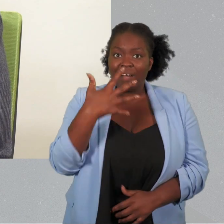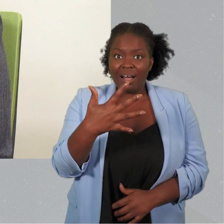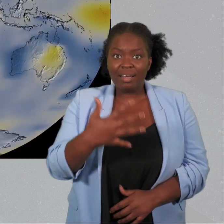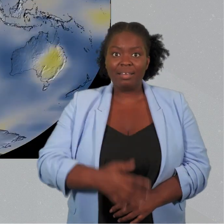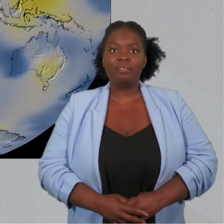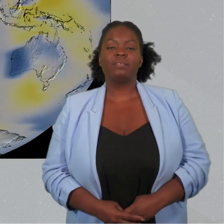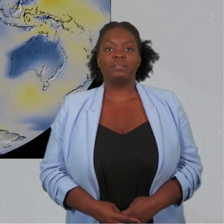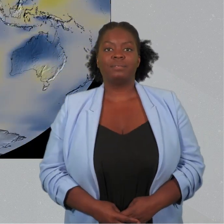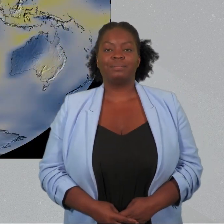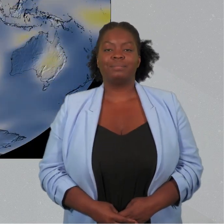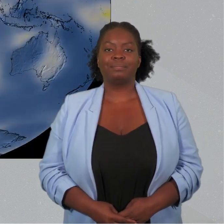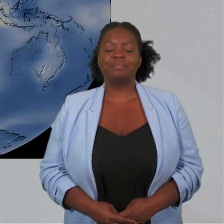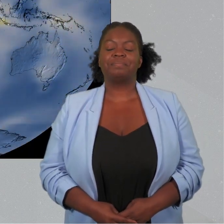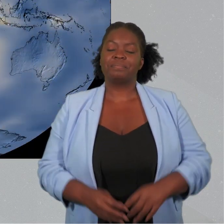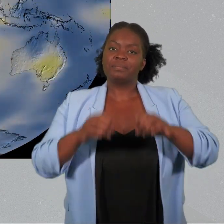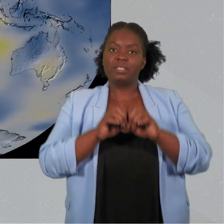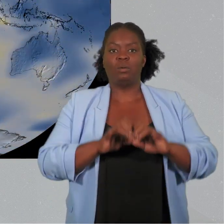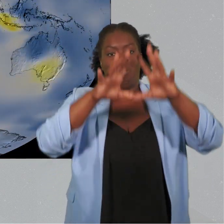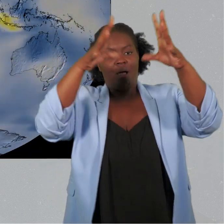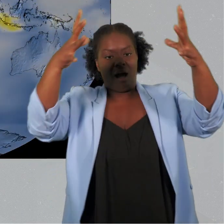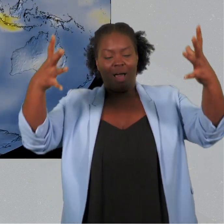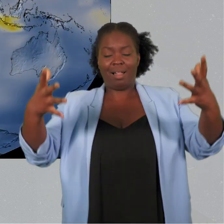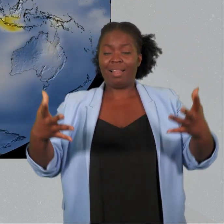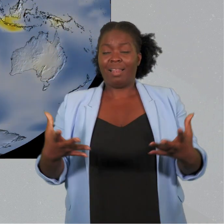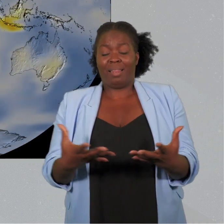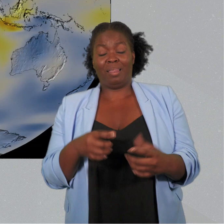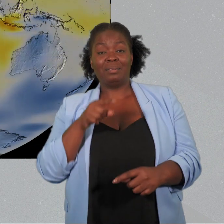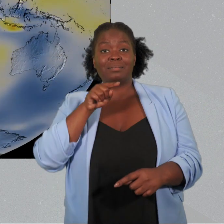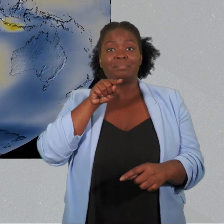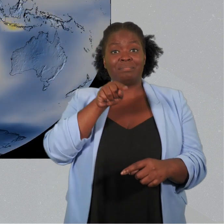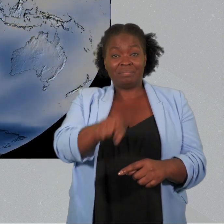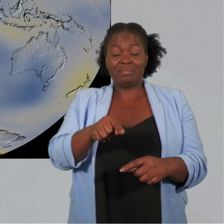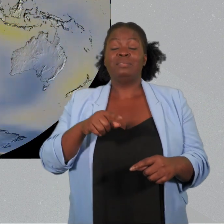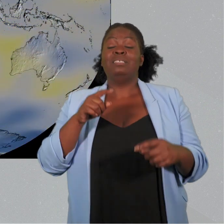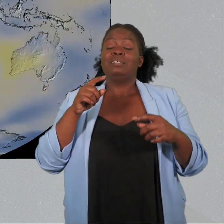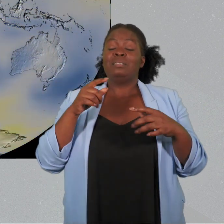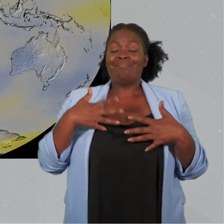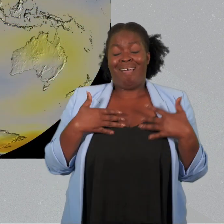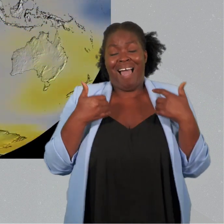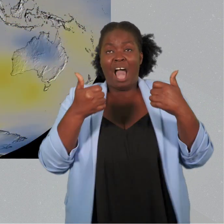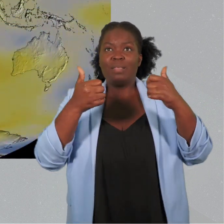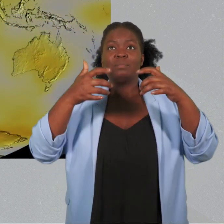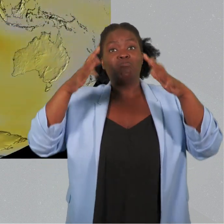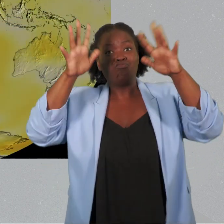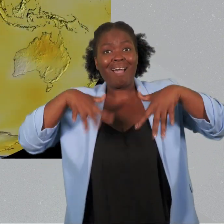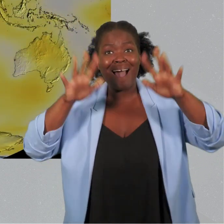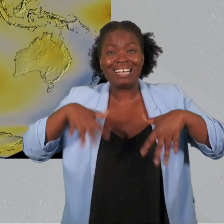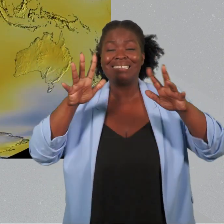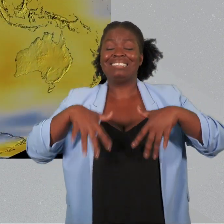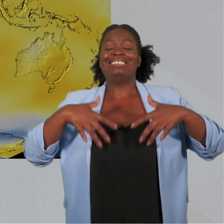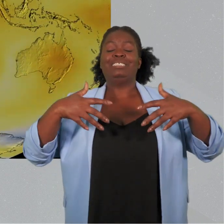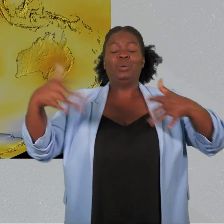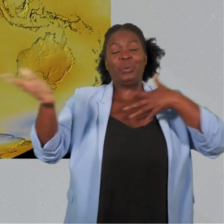fifth. We have to understand that we have one blue planet, one small marble. The systems that make the